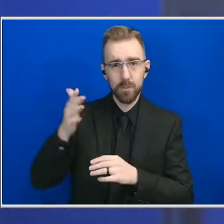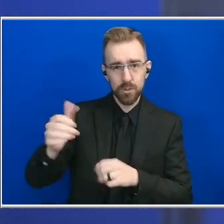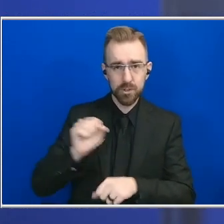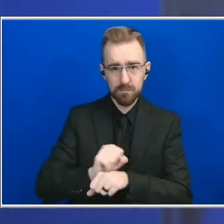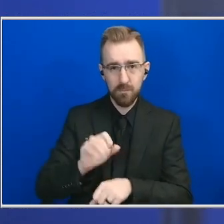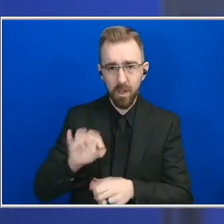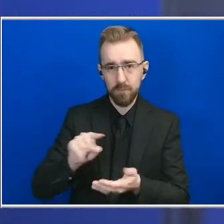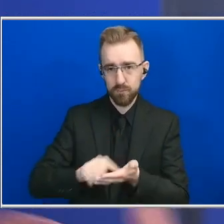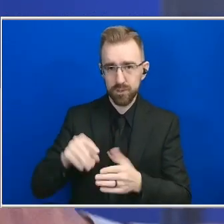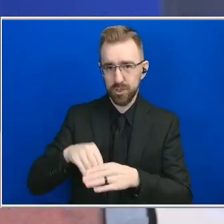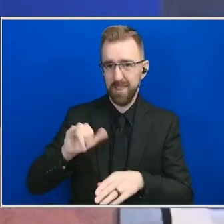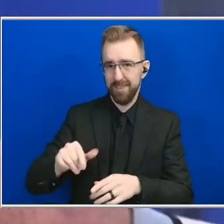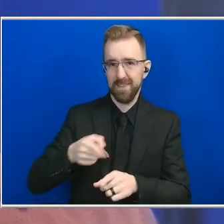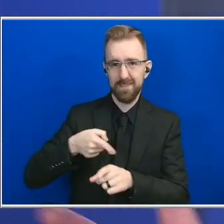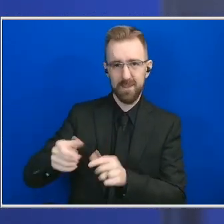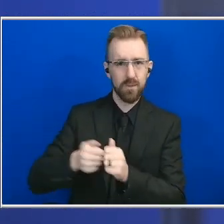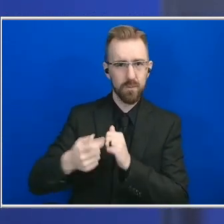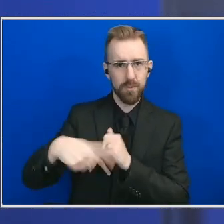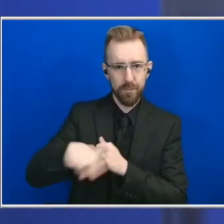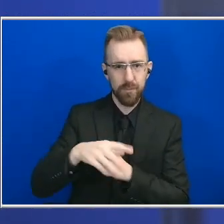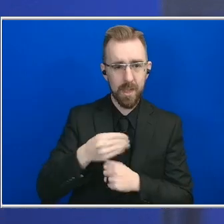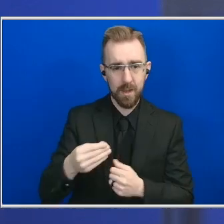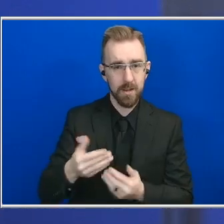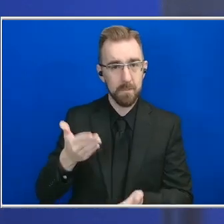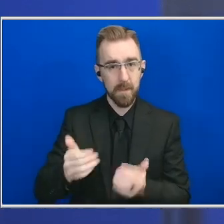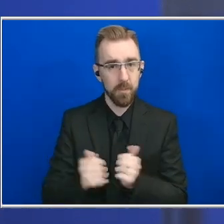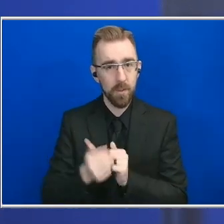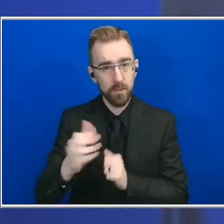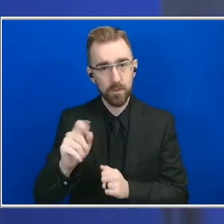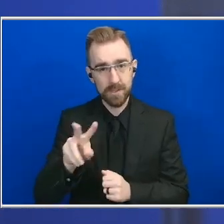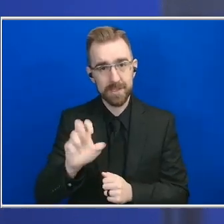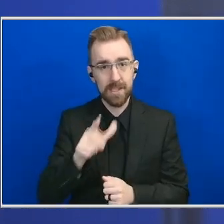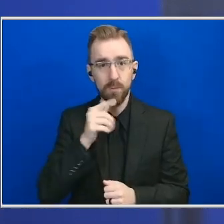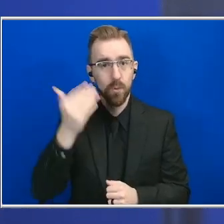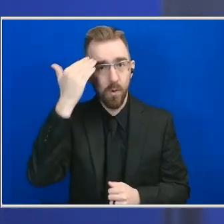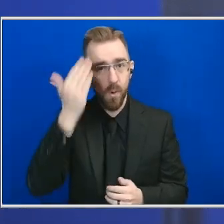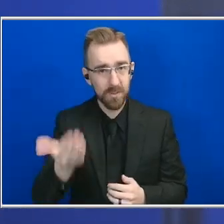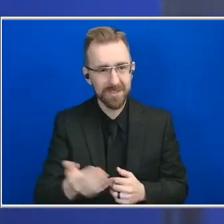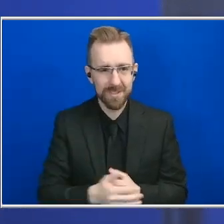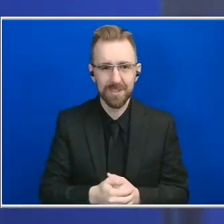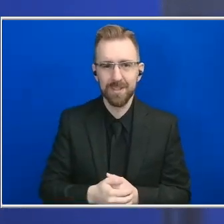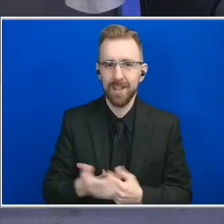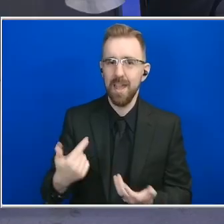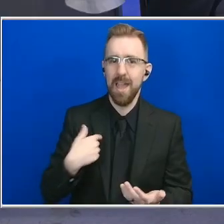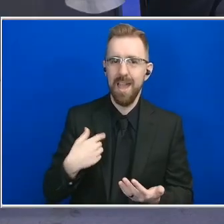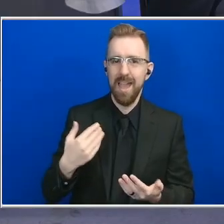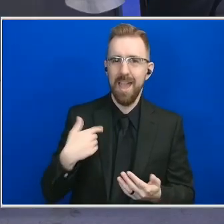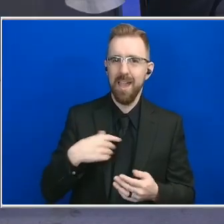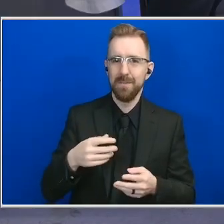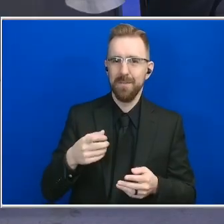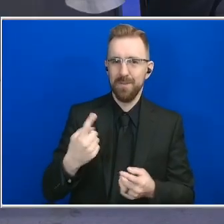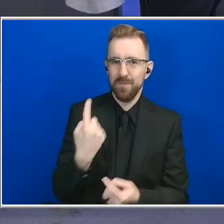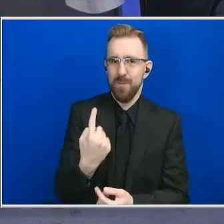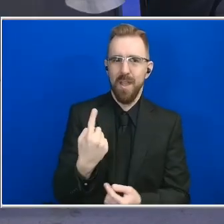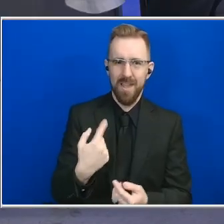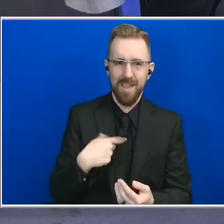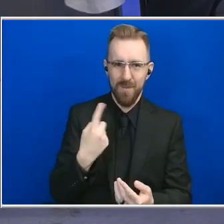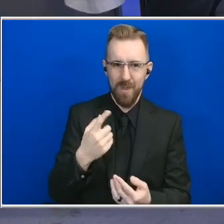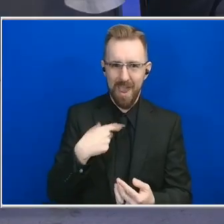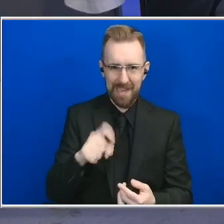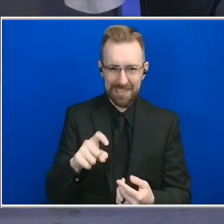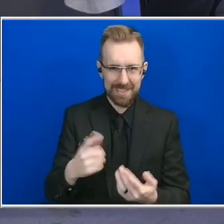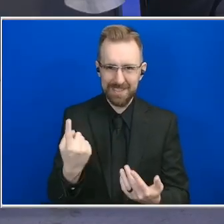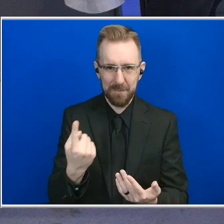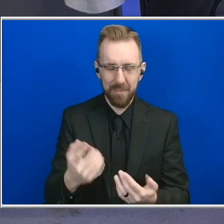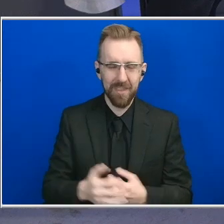guys. And maybe with you, Steve, who knows? Yeah, well, I just am an N of 1, man. I probably just need it. Well, we can